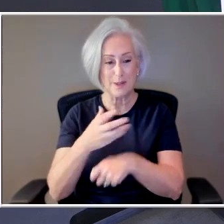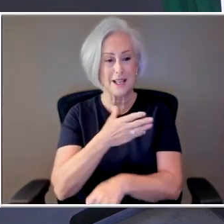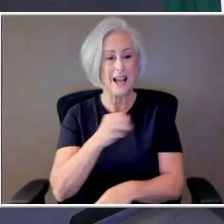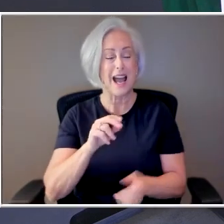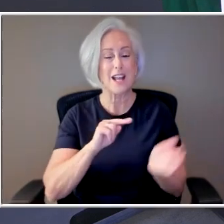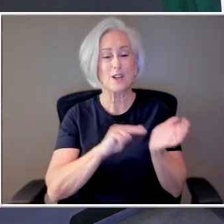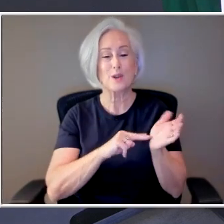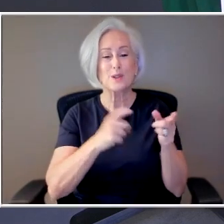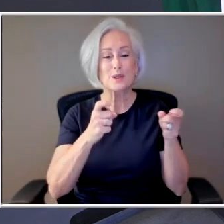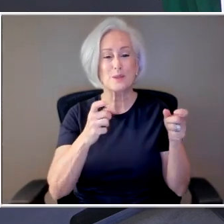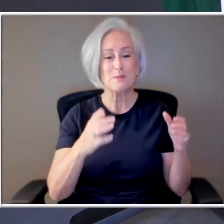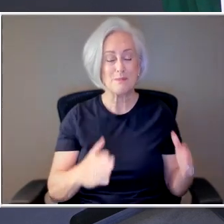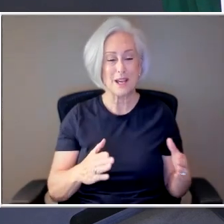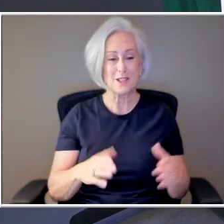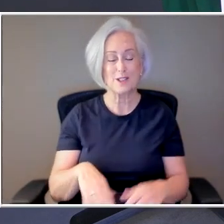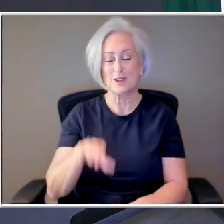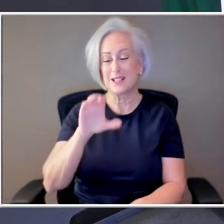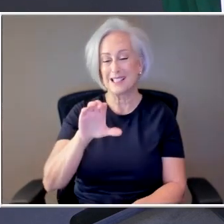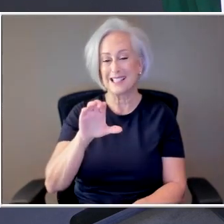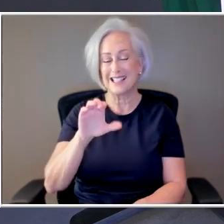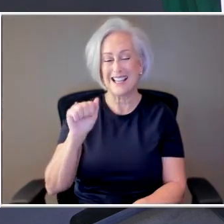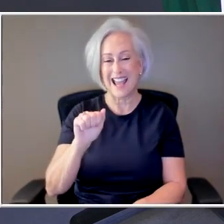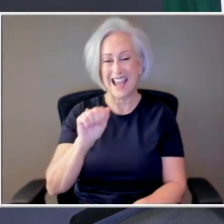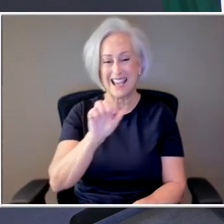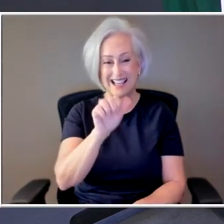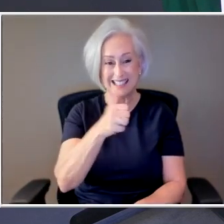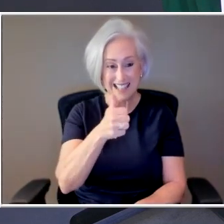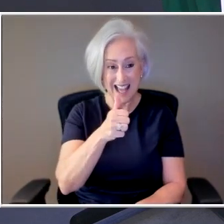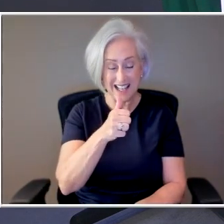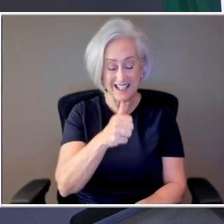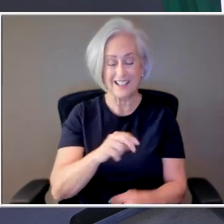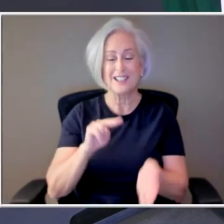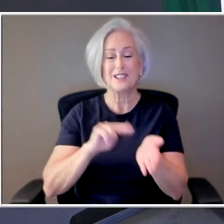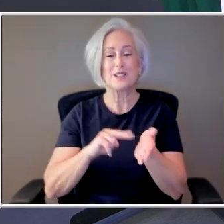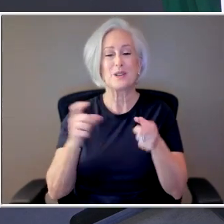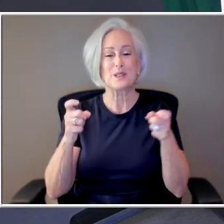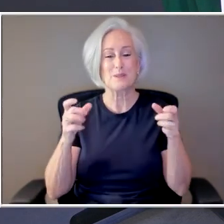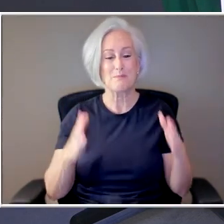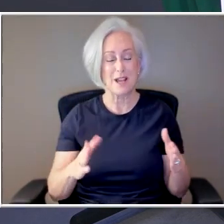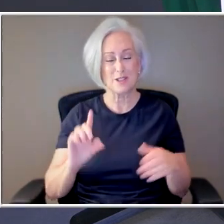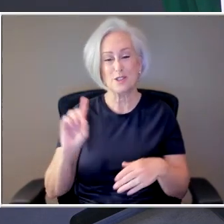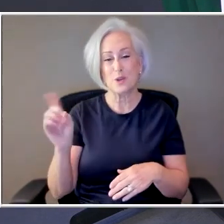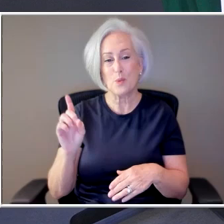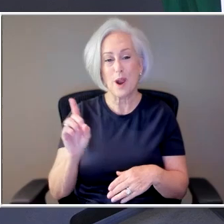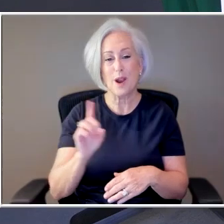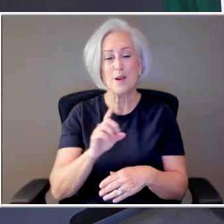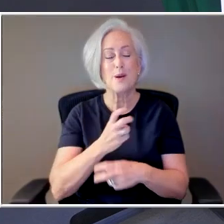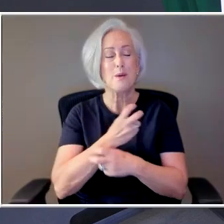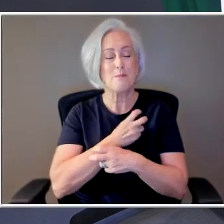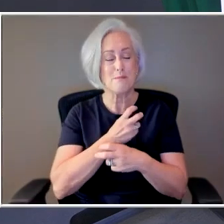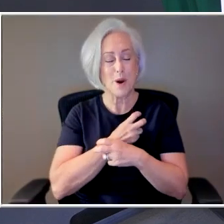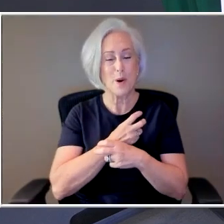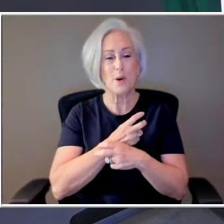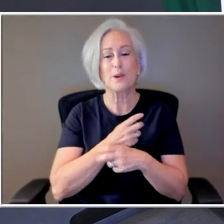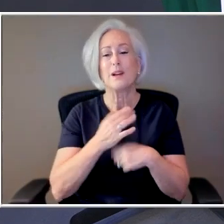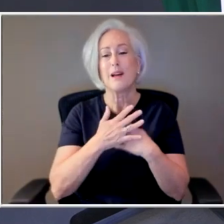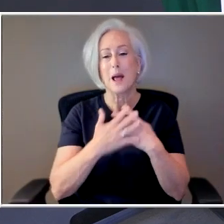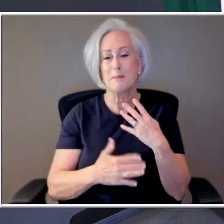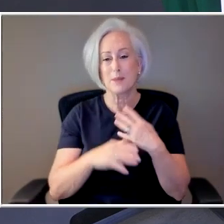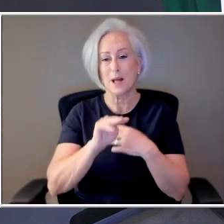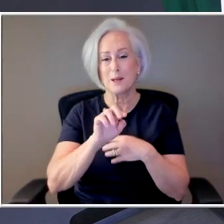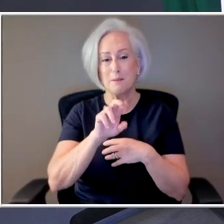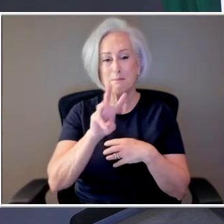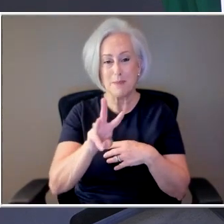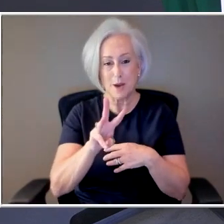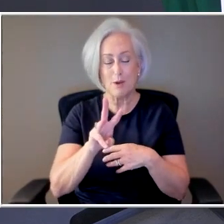on CA10, the unit where those blood and marrow transplants happen. We do want to let you know that at the time that we captured